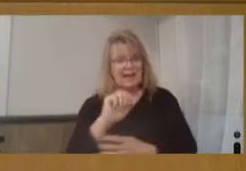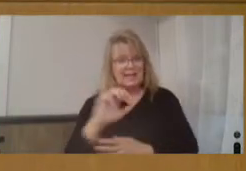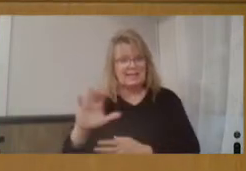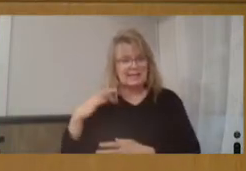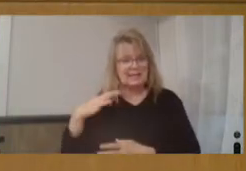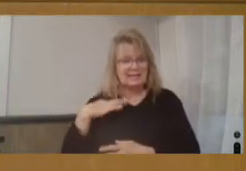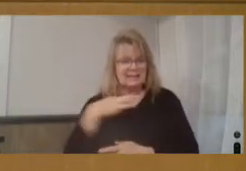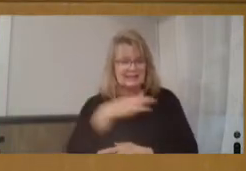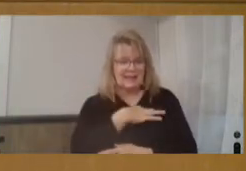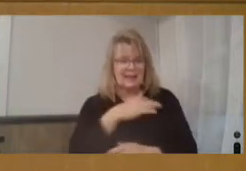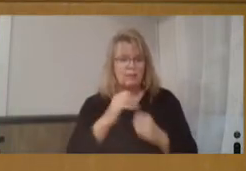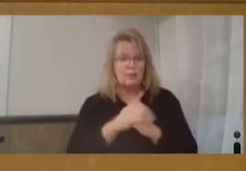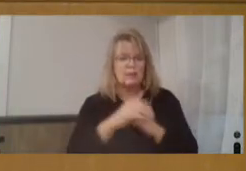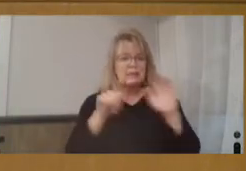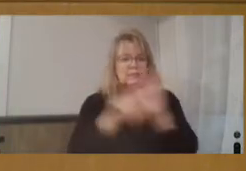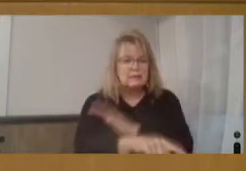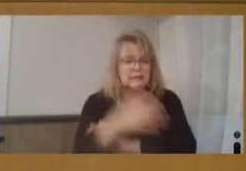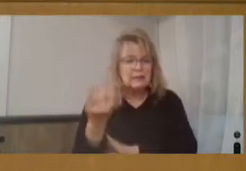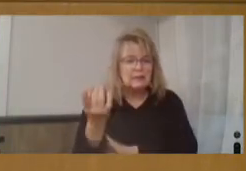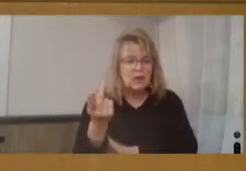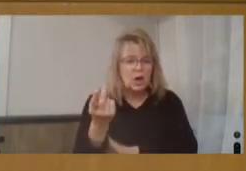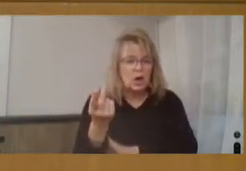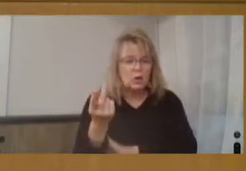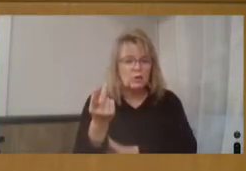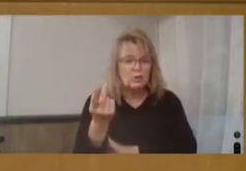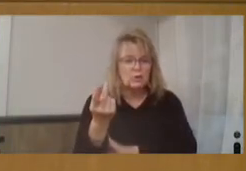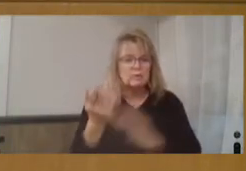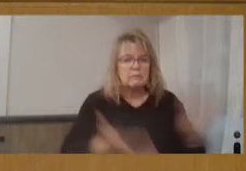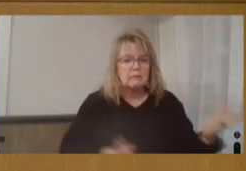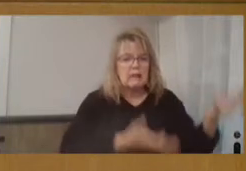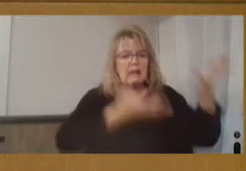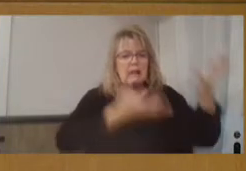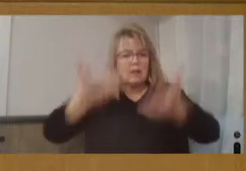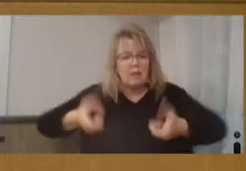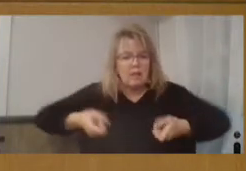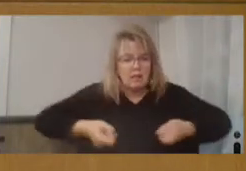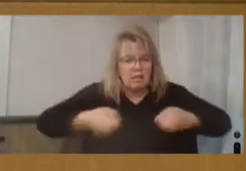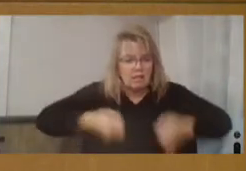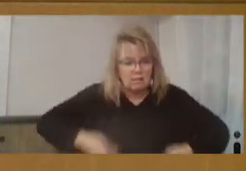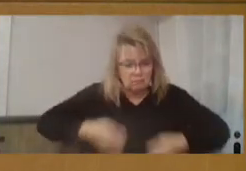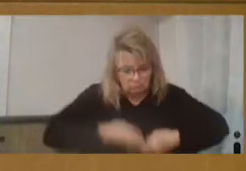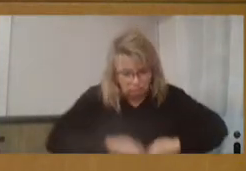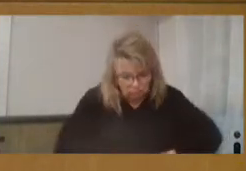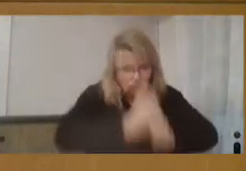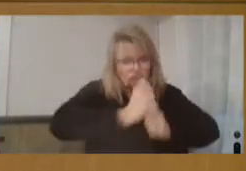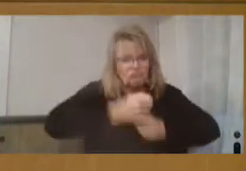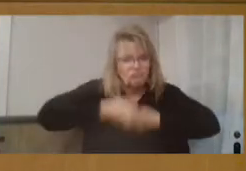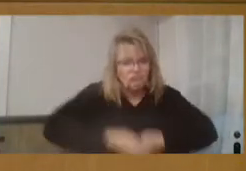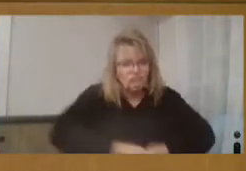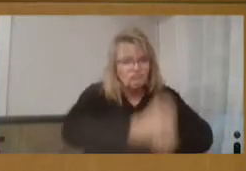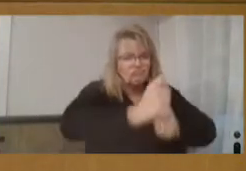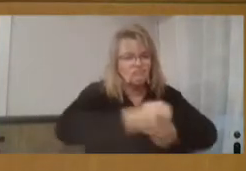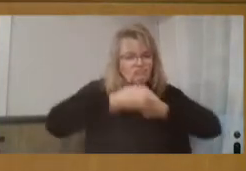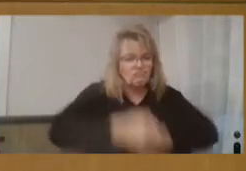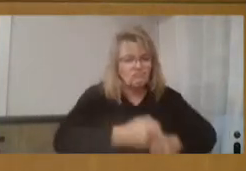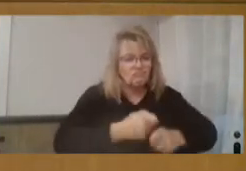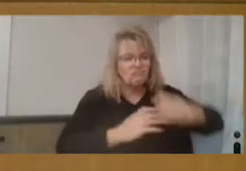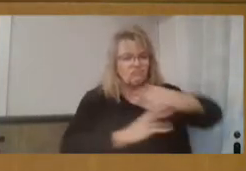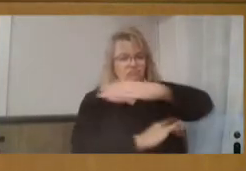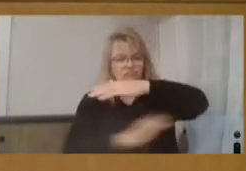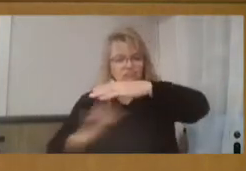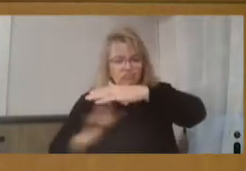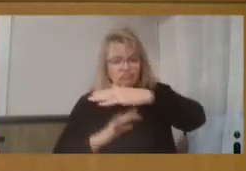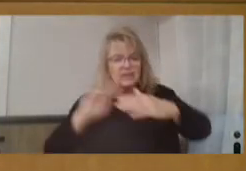was euthanizing dogs, lifting them into wheelbarrows, and then shoveling their bodies into the incinerator, which the second photo illustrates.